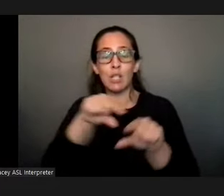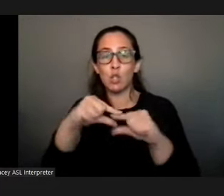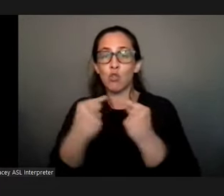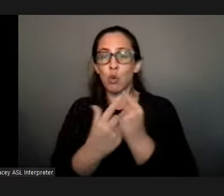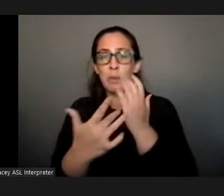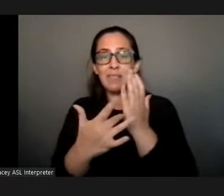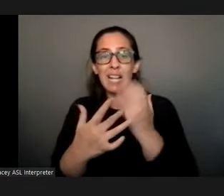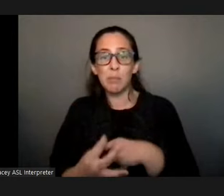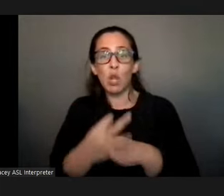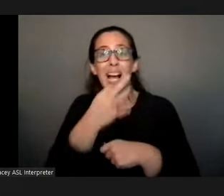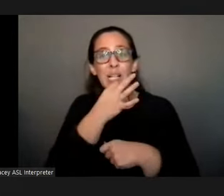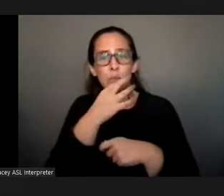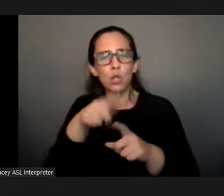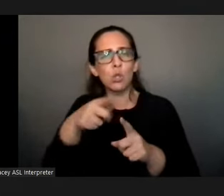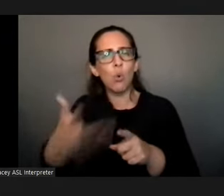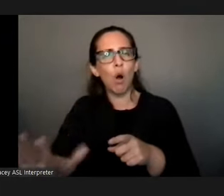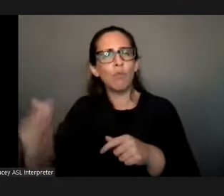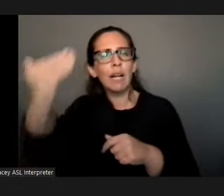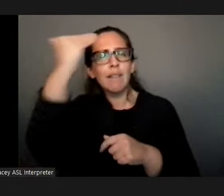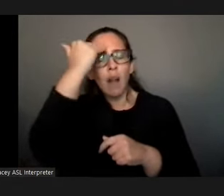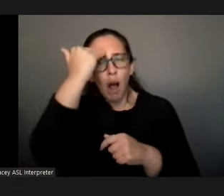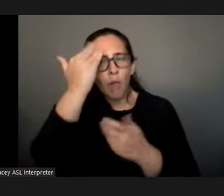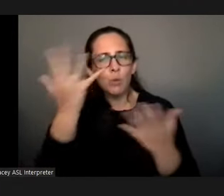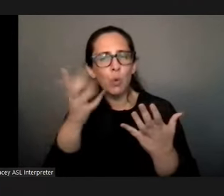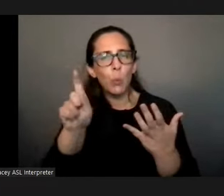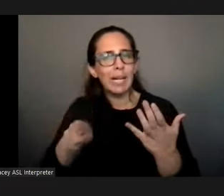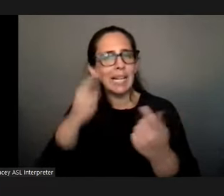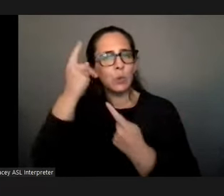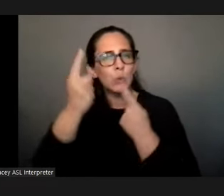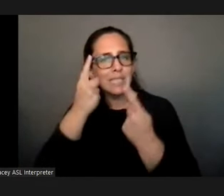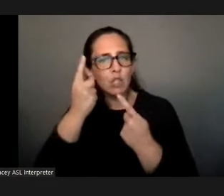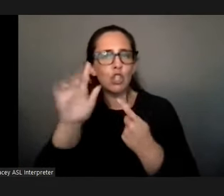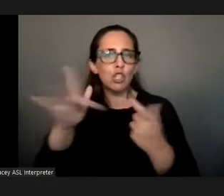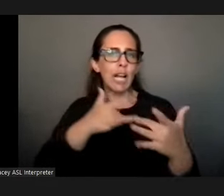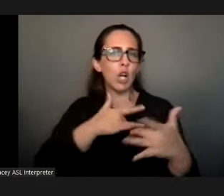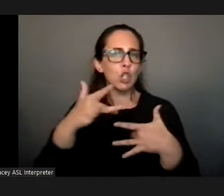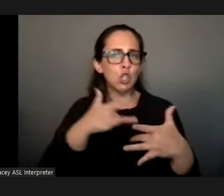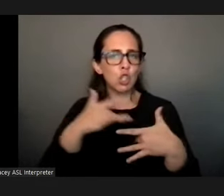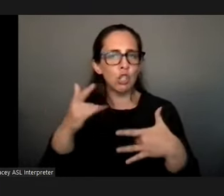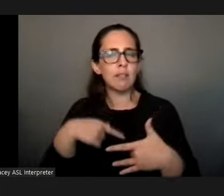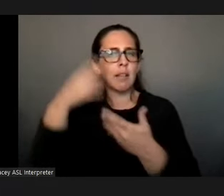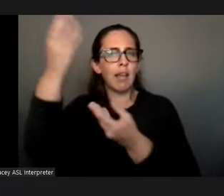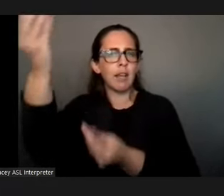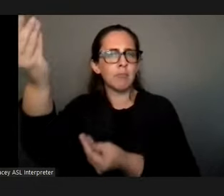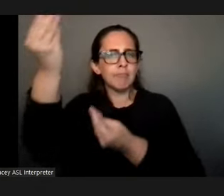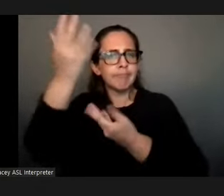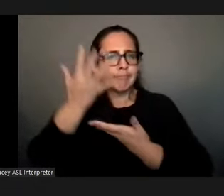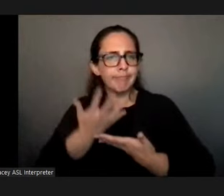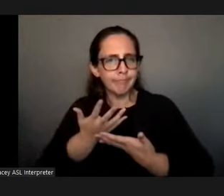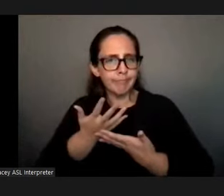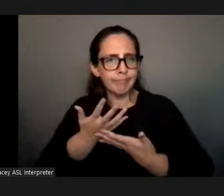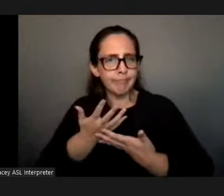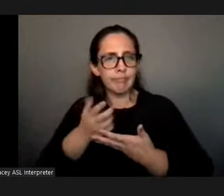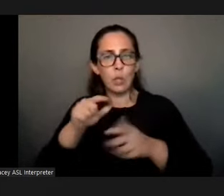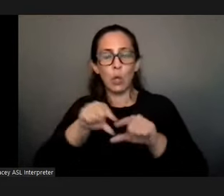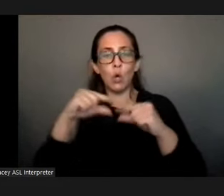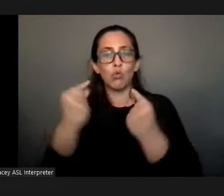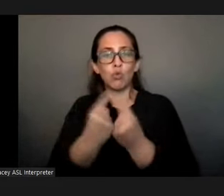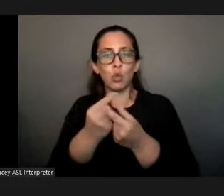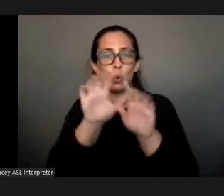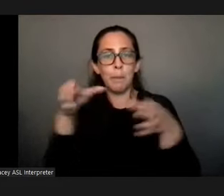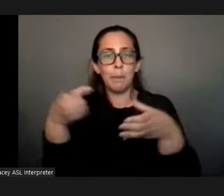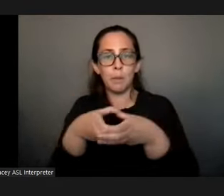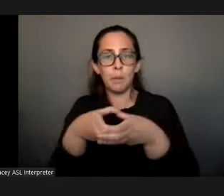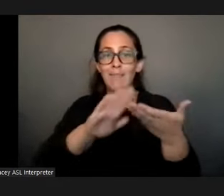who have knowledge of environmental justice considerations and can share concerns drawn from throughout the study area. The group is comprised of